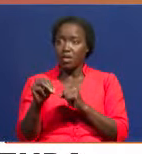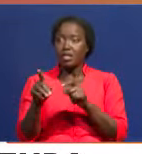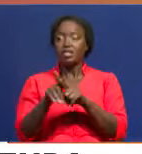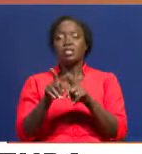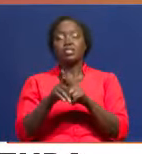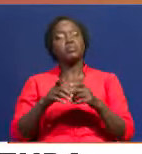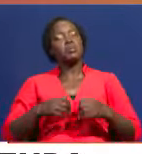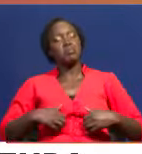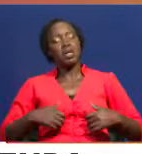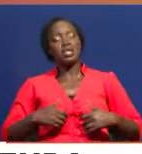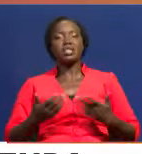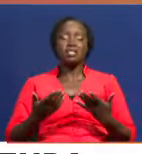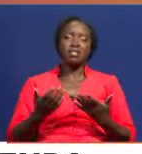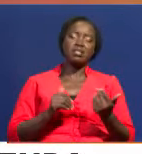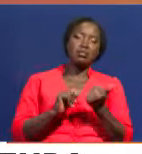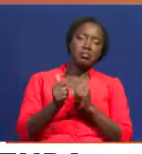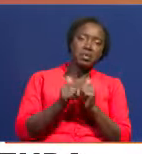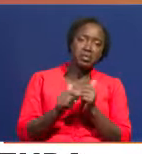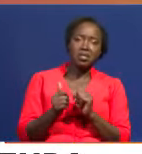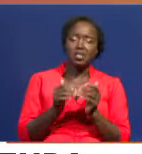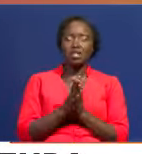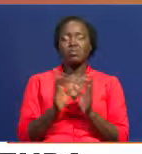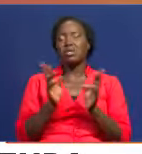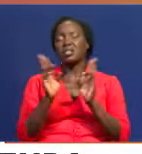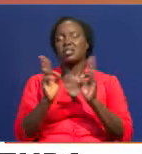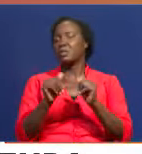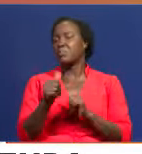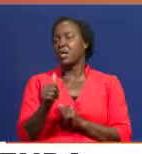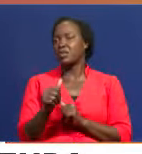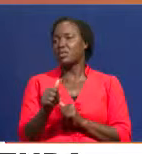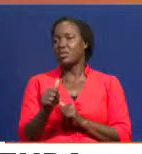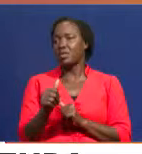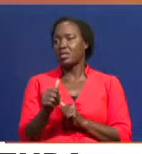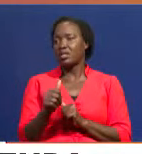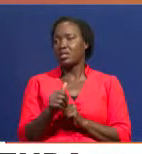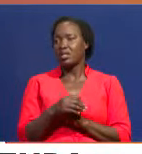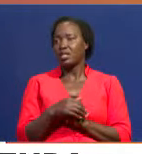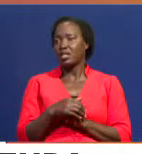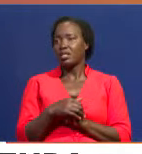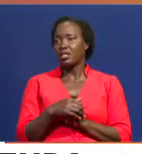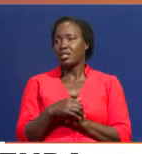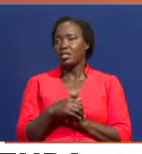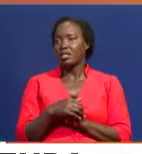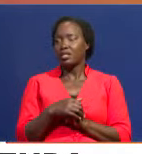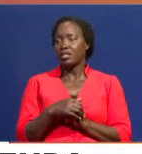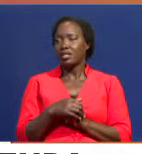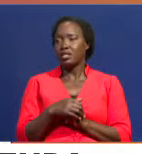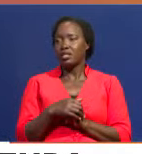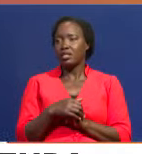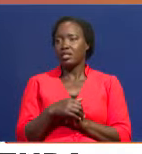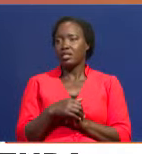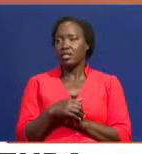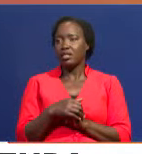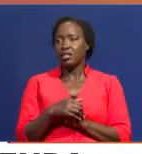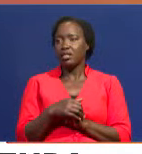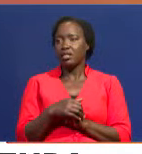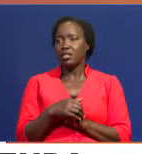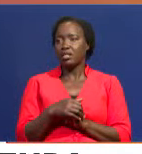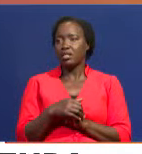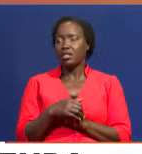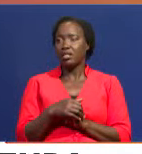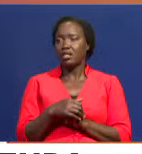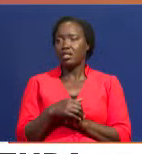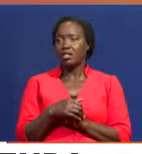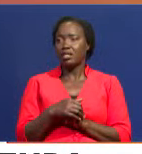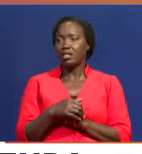same monkeys running this business, and mm-hmm. we won't be ready for that. Mm-hmm. Use palatable words. You're on air. Okay. Mm-hmm. Then